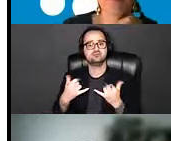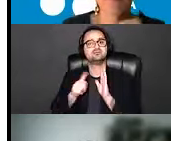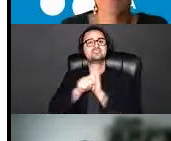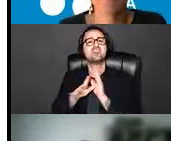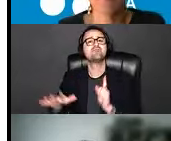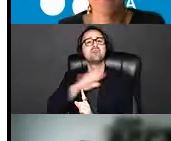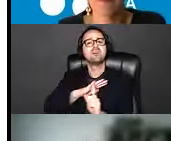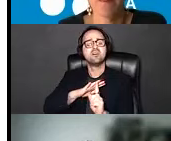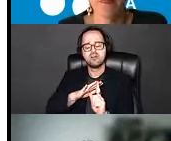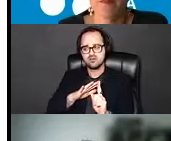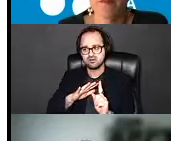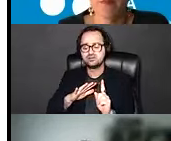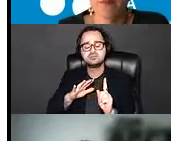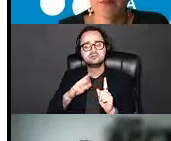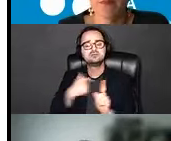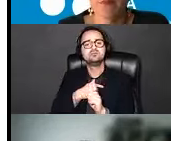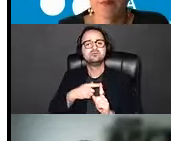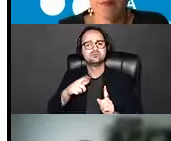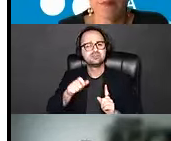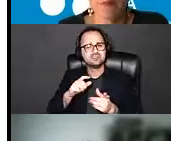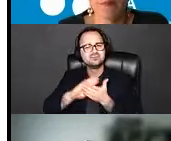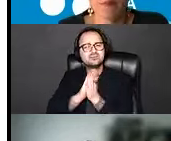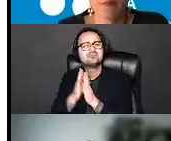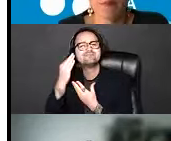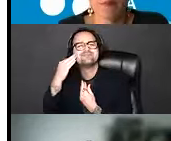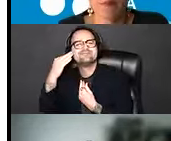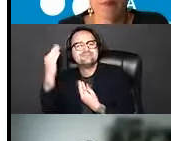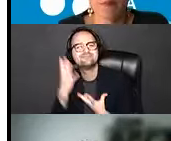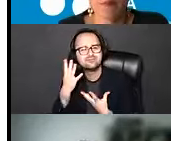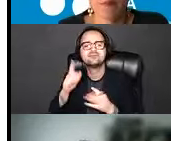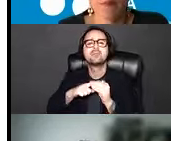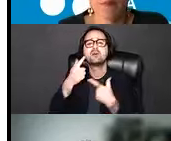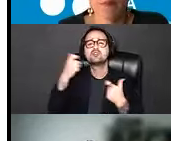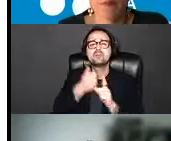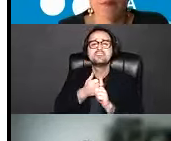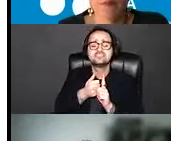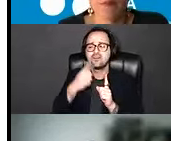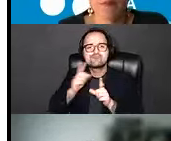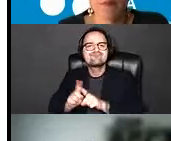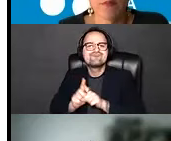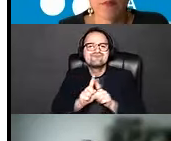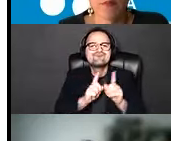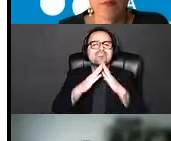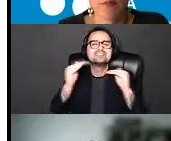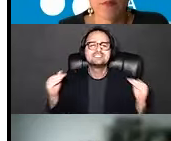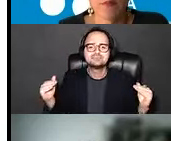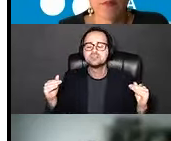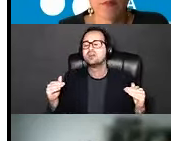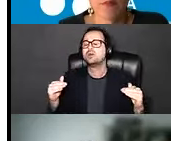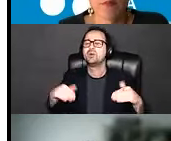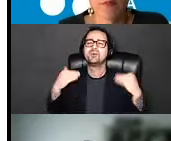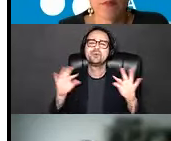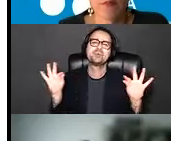becoming truly trauma informed across all of our systems is really a critical